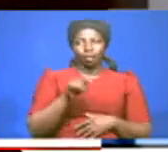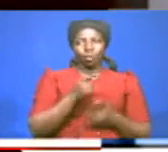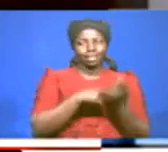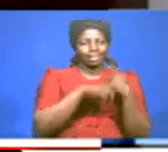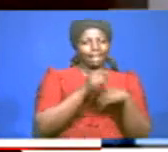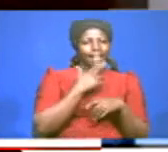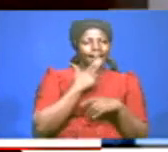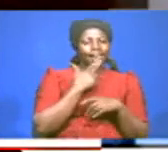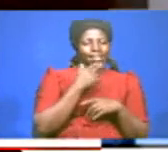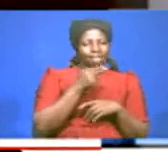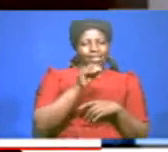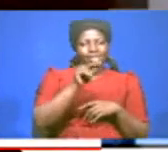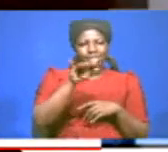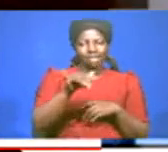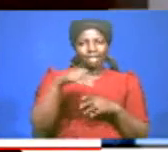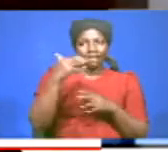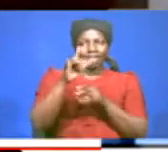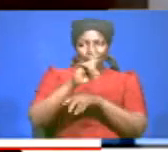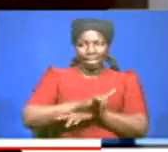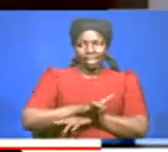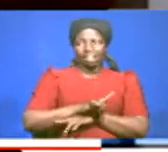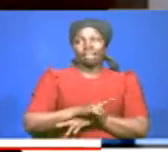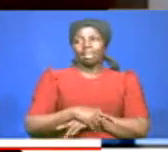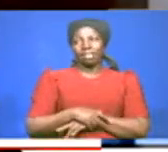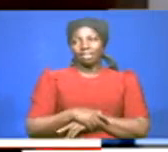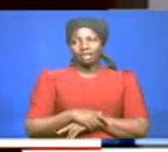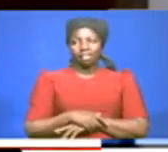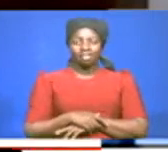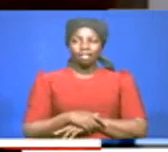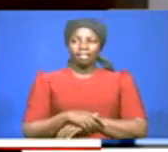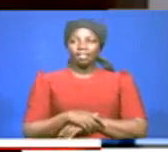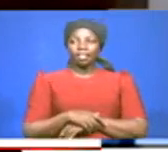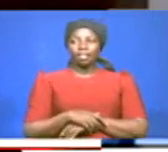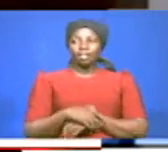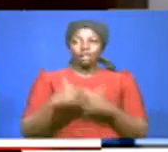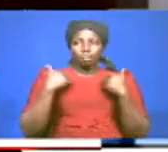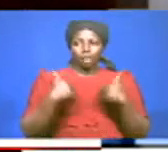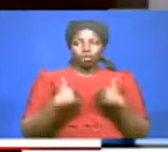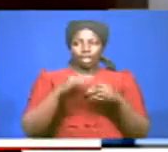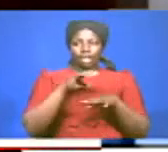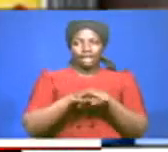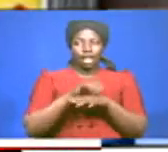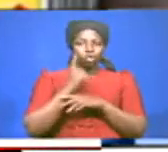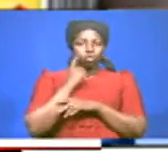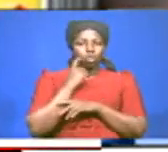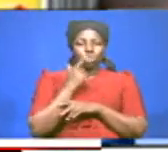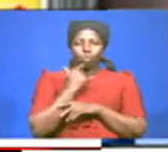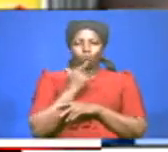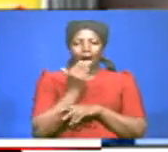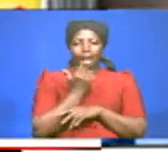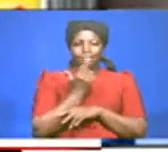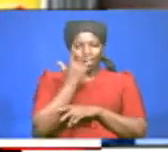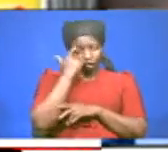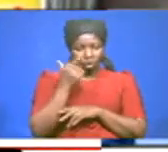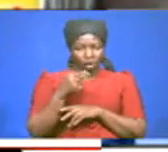day, but honey is seasonal. So I would get shocked that I have orders for honey, and I don't